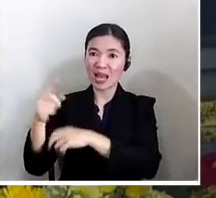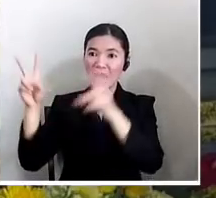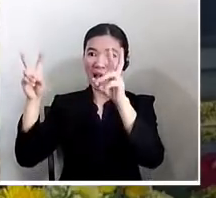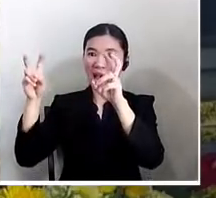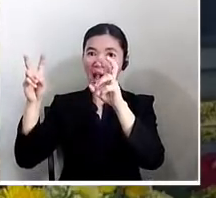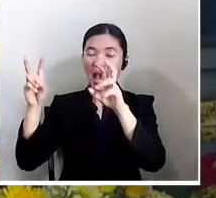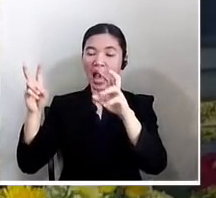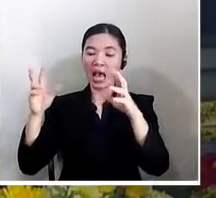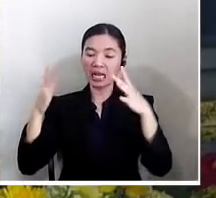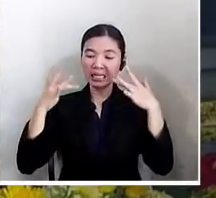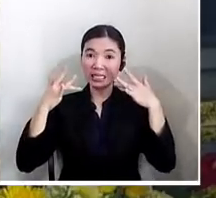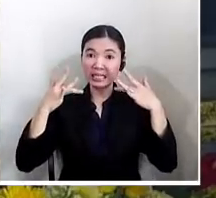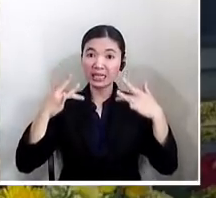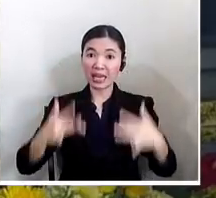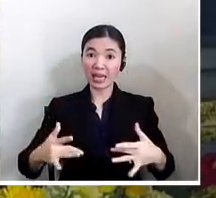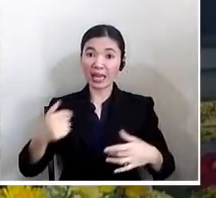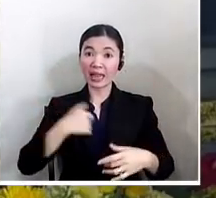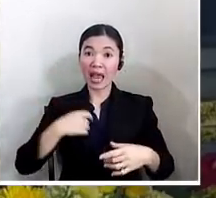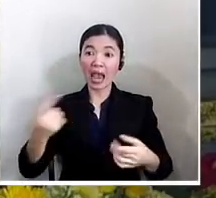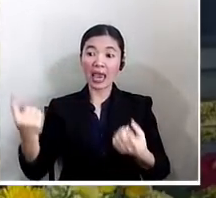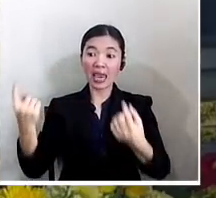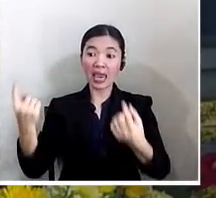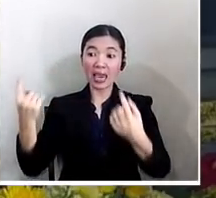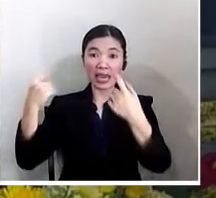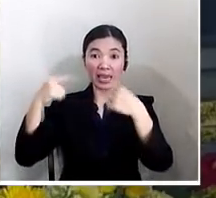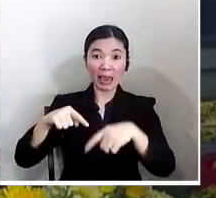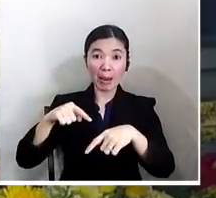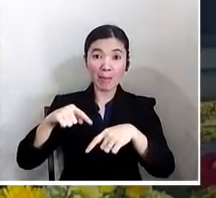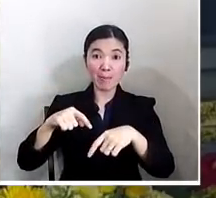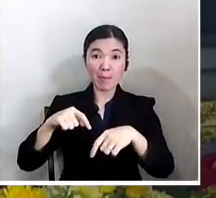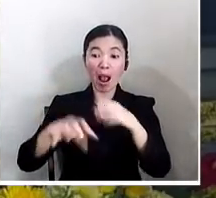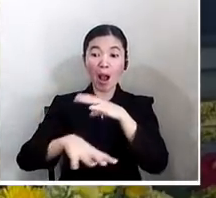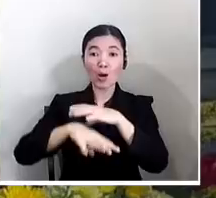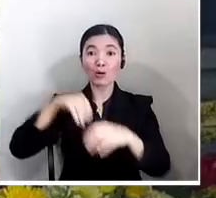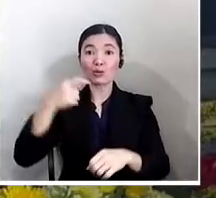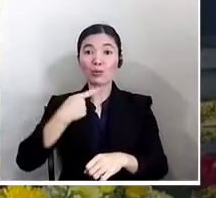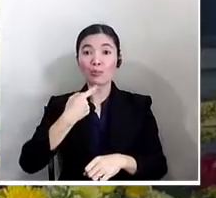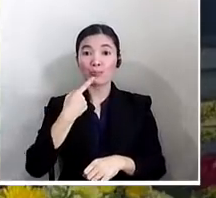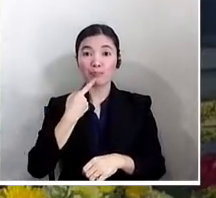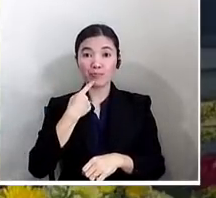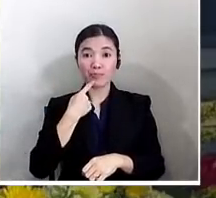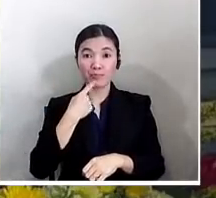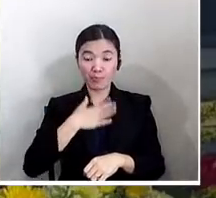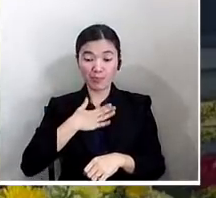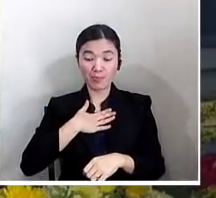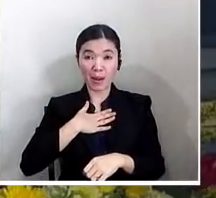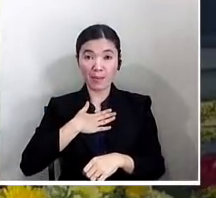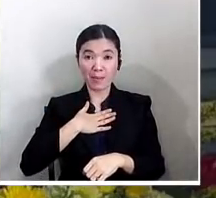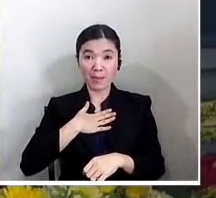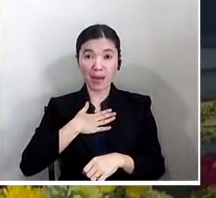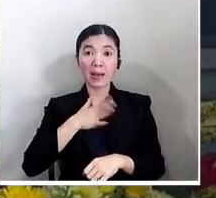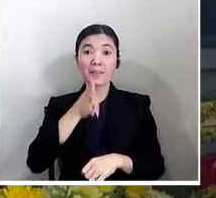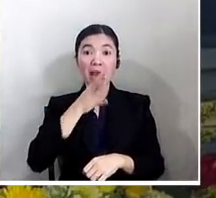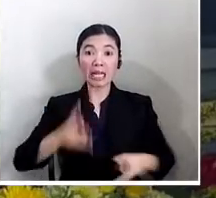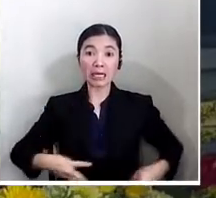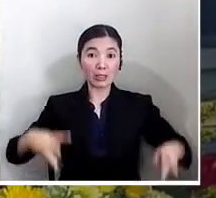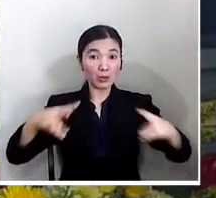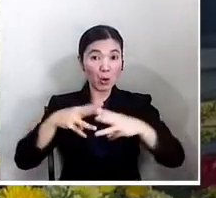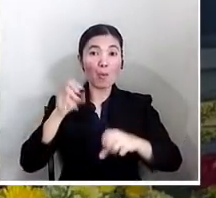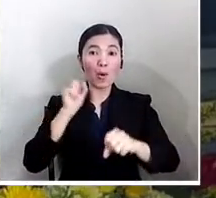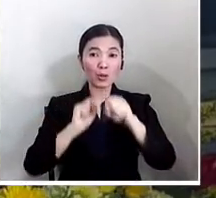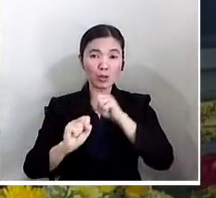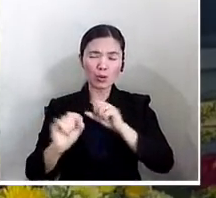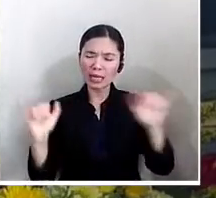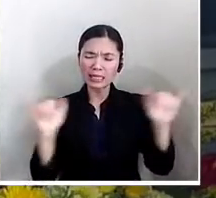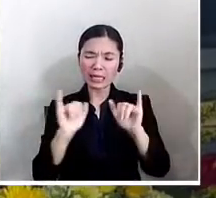Naked I came out of my mother's womb, and naked shall I return. The